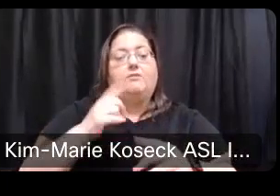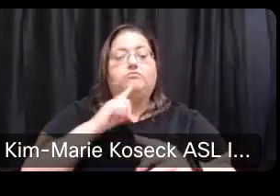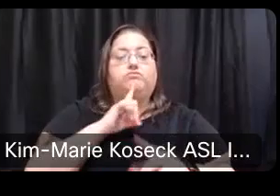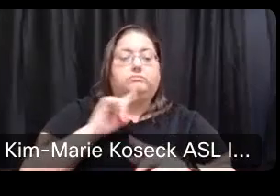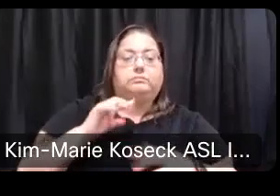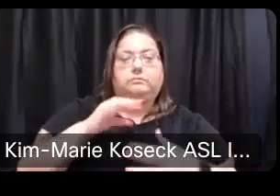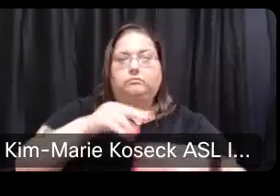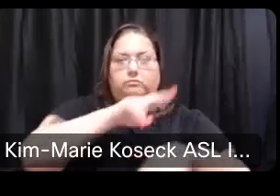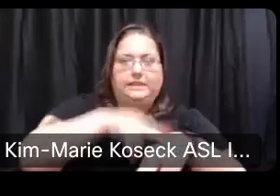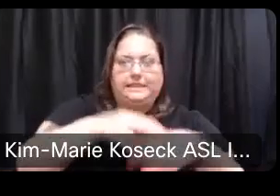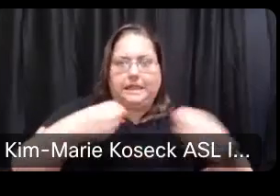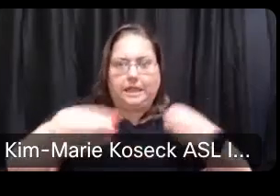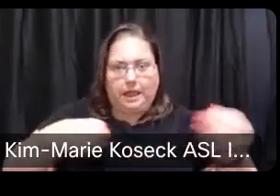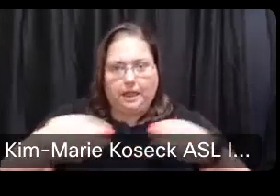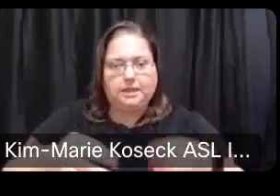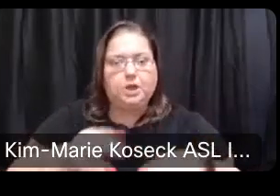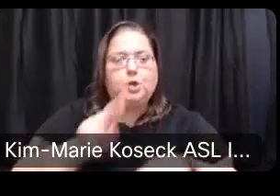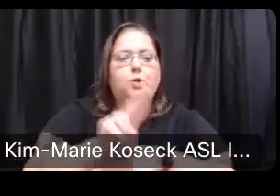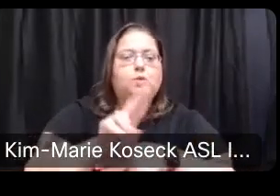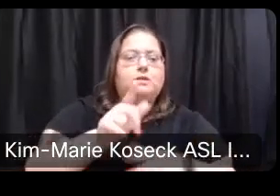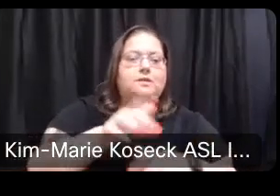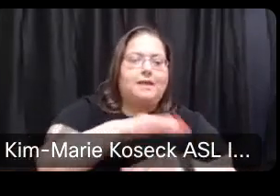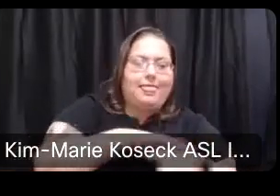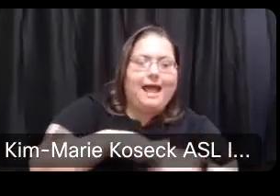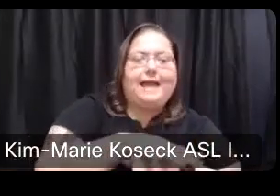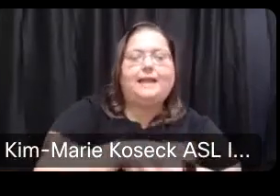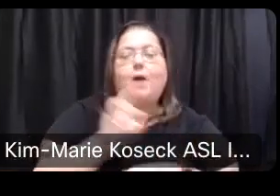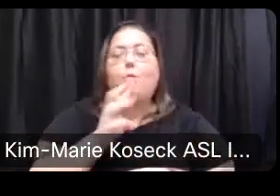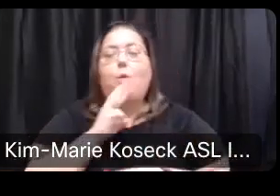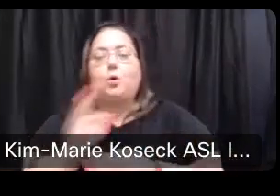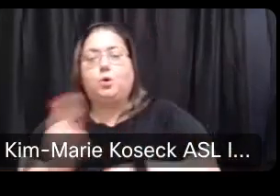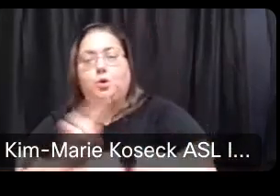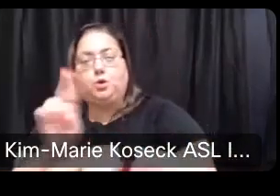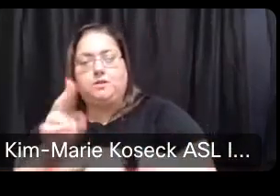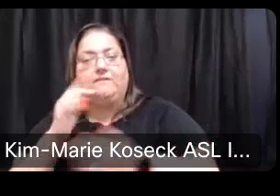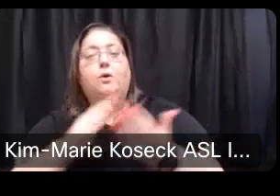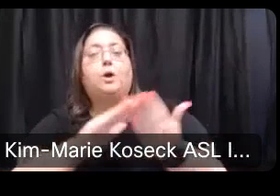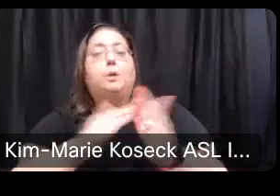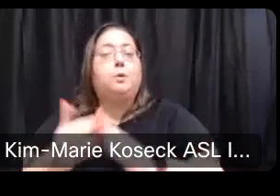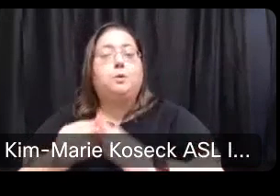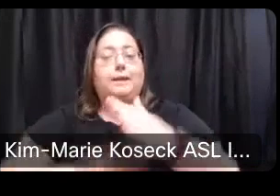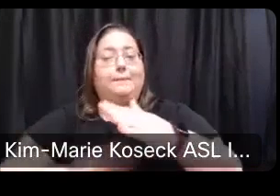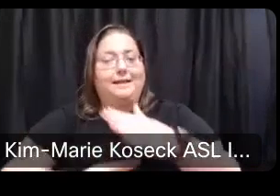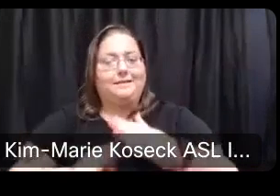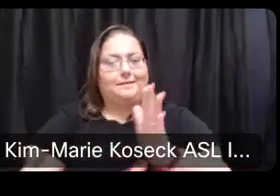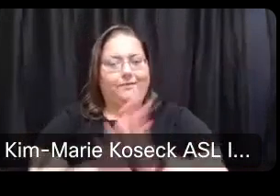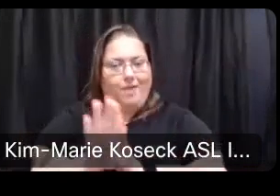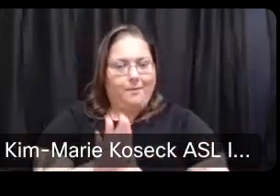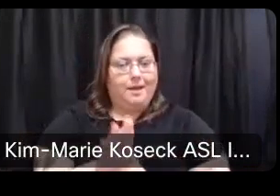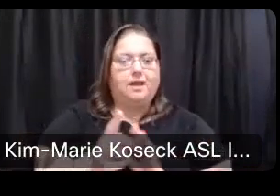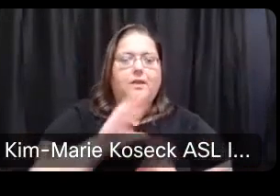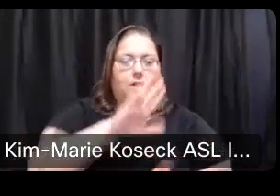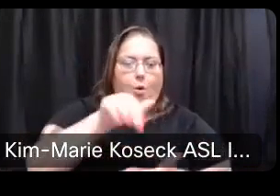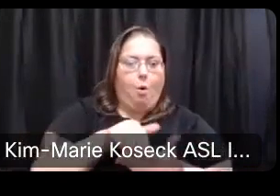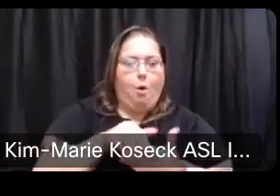by advancing progressive land use and water use solutions through community-based development. One of our core